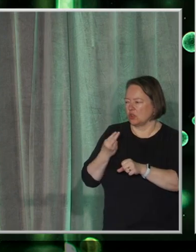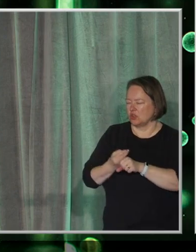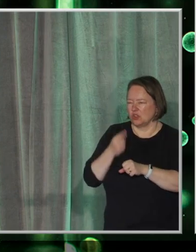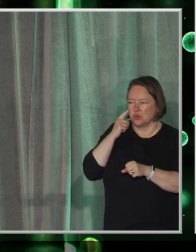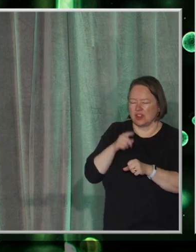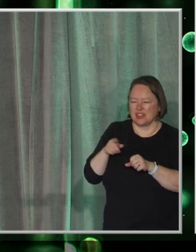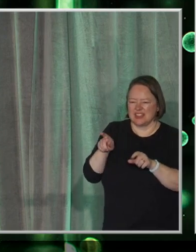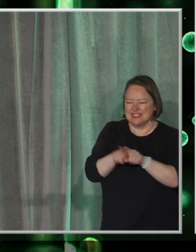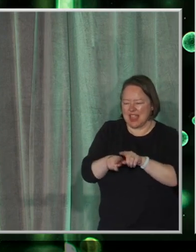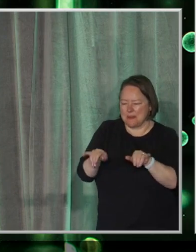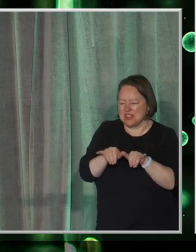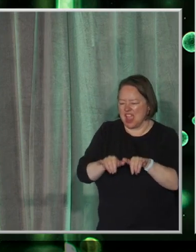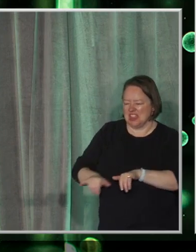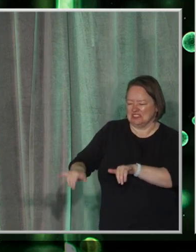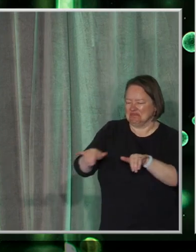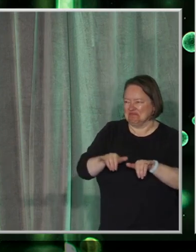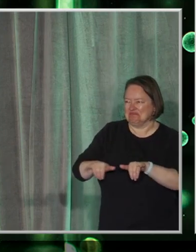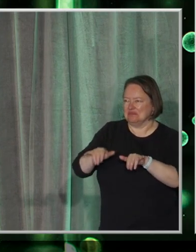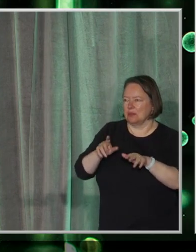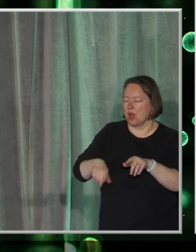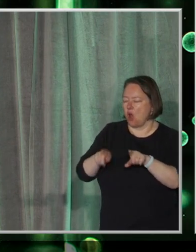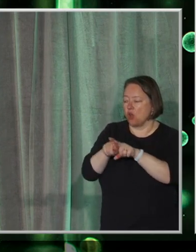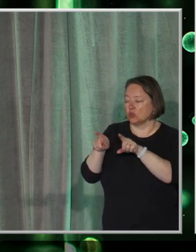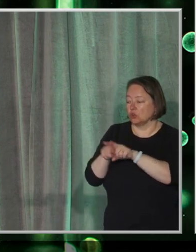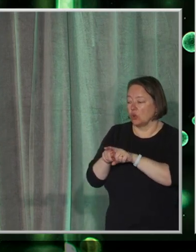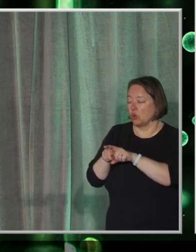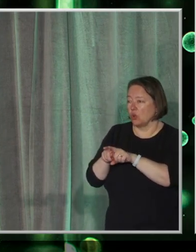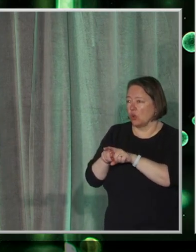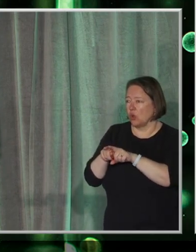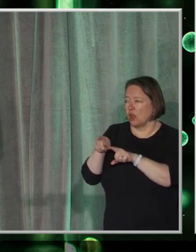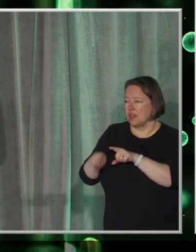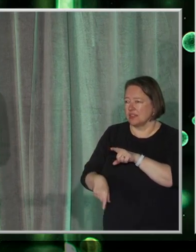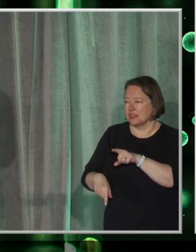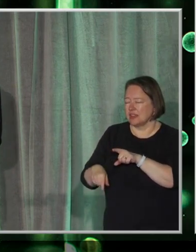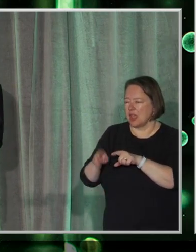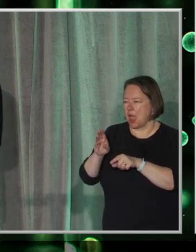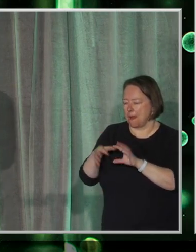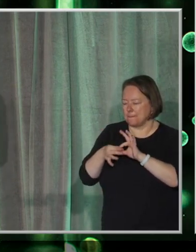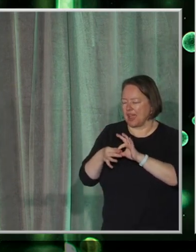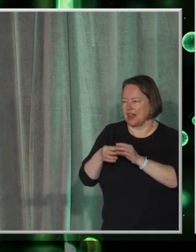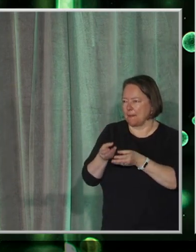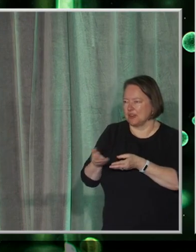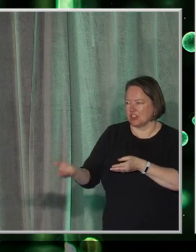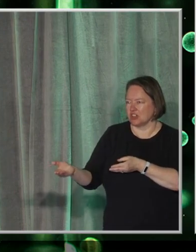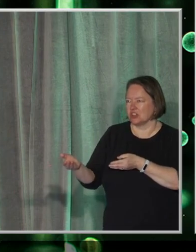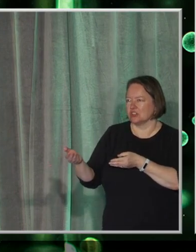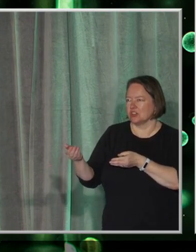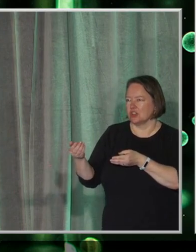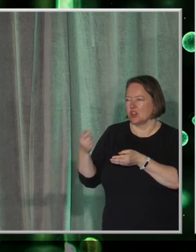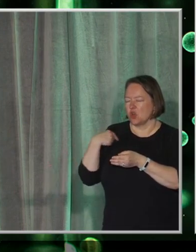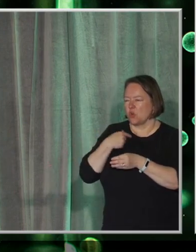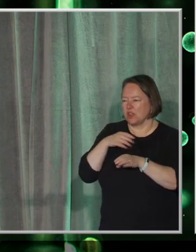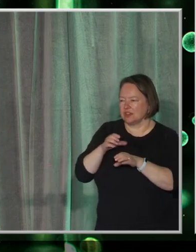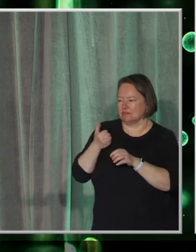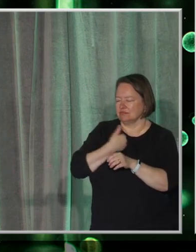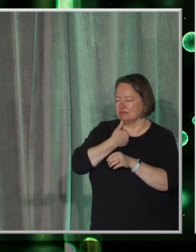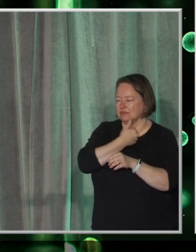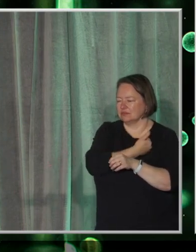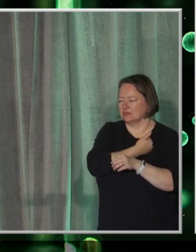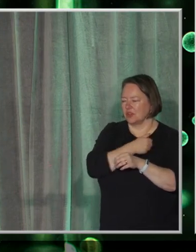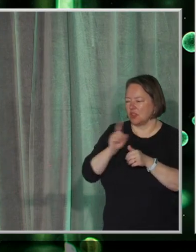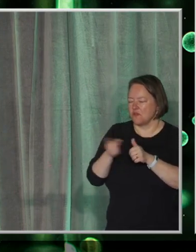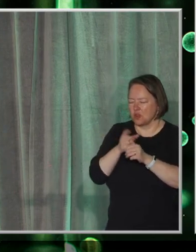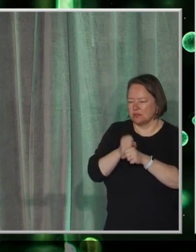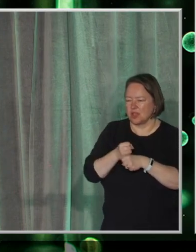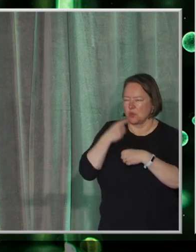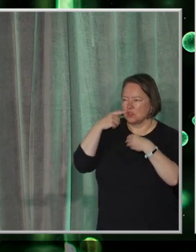sizes. And also the binding materials. The cassava bran, we tested it ourselves after making our first pellets.